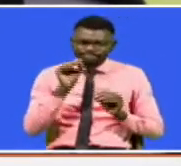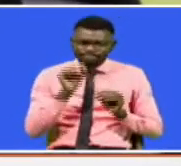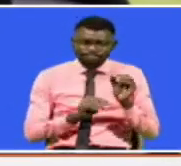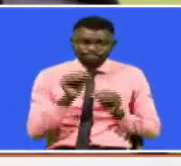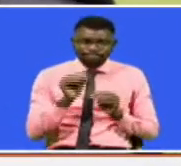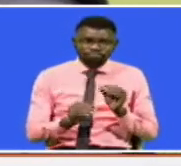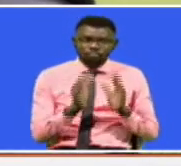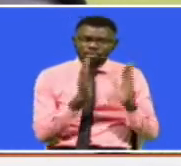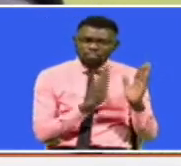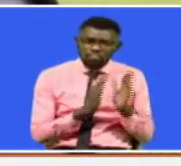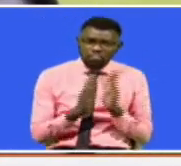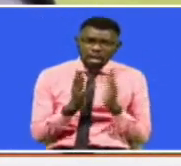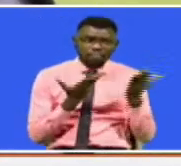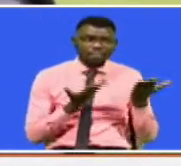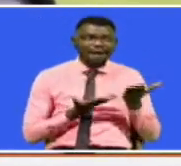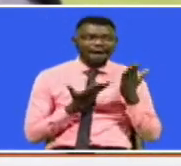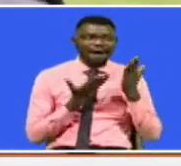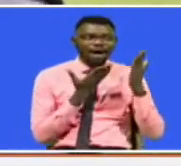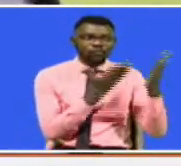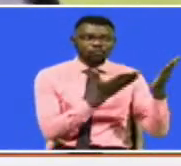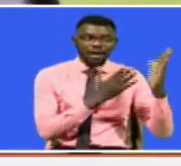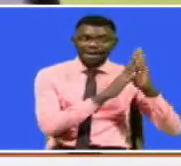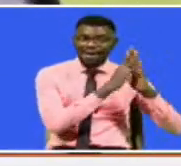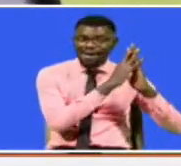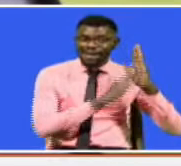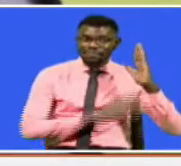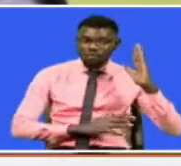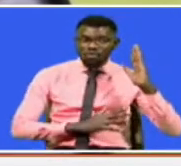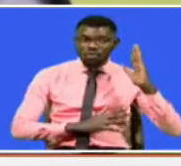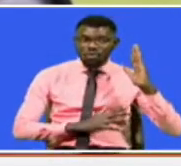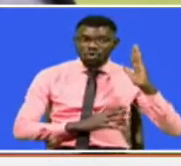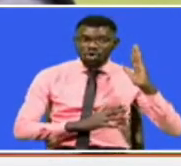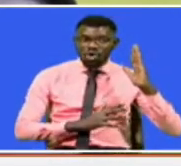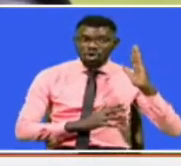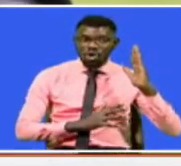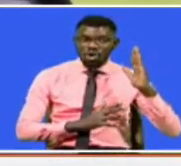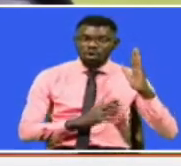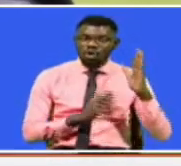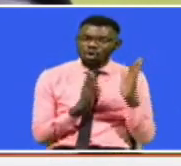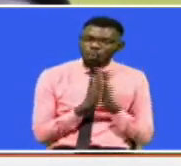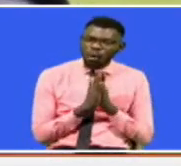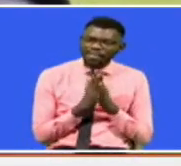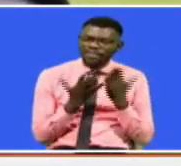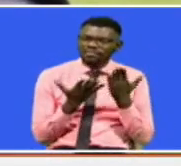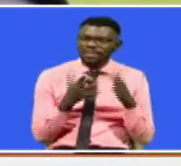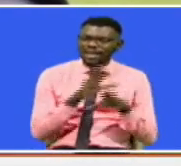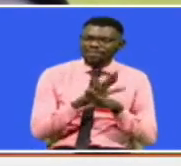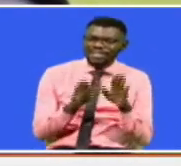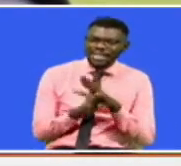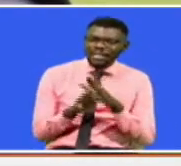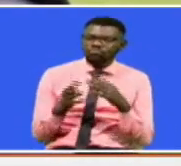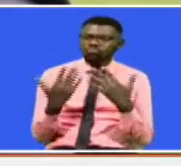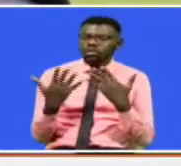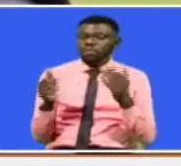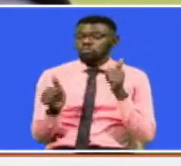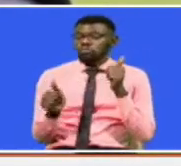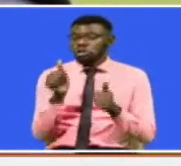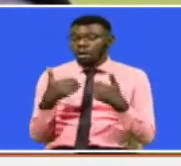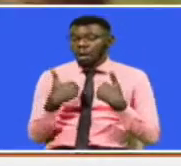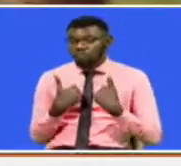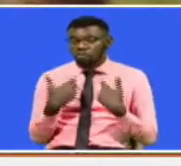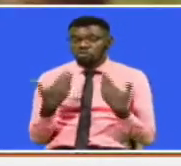a detailed handover report, complete with the most updated inventory of assets and liabilities. Now, the difficulty of